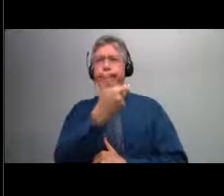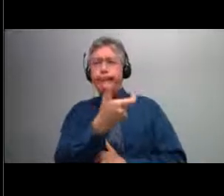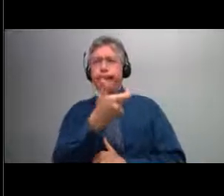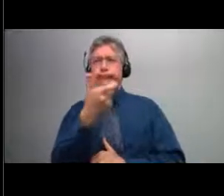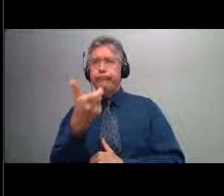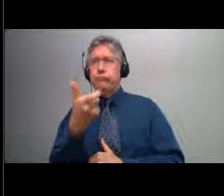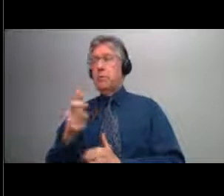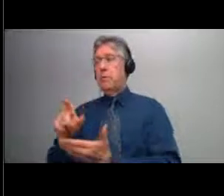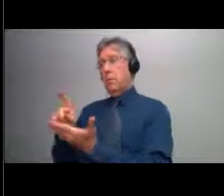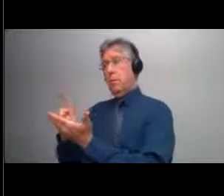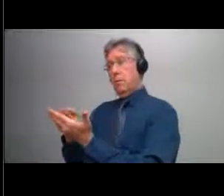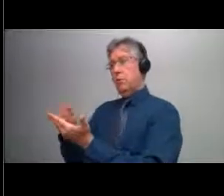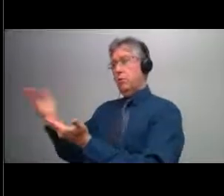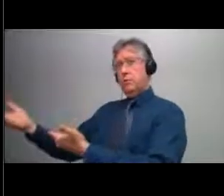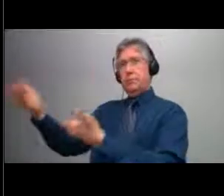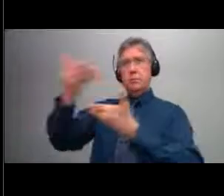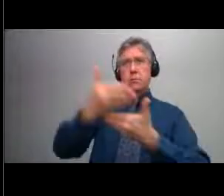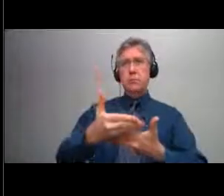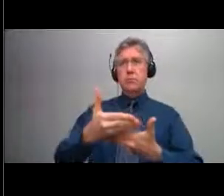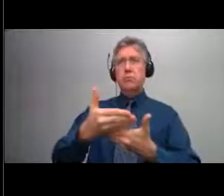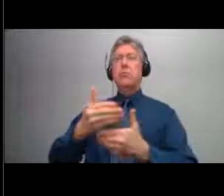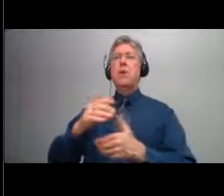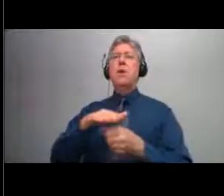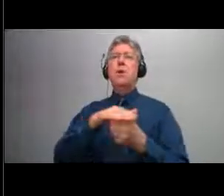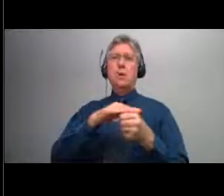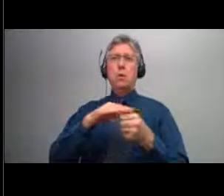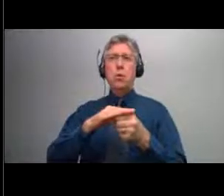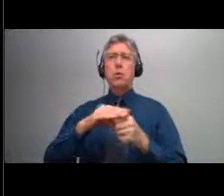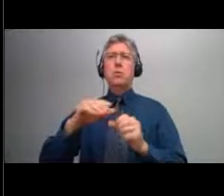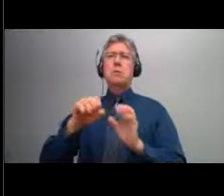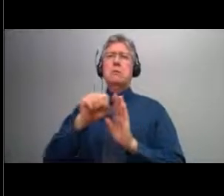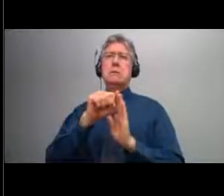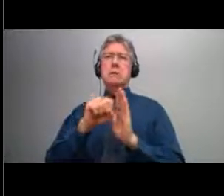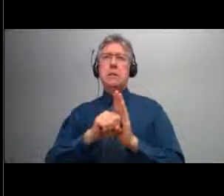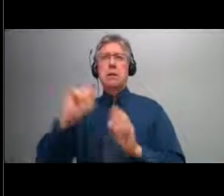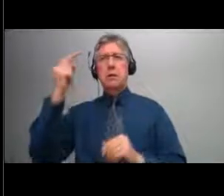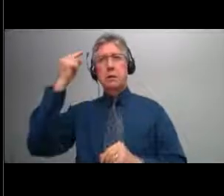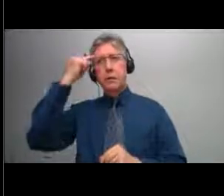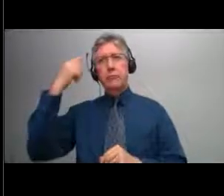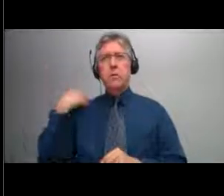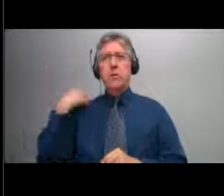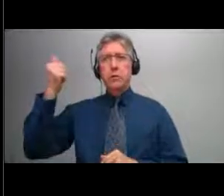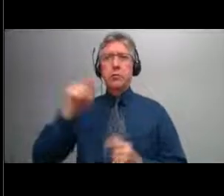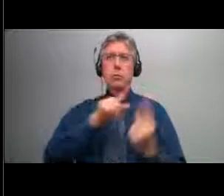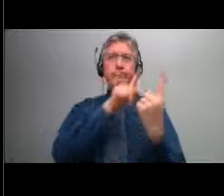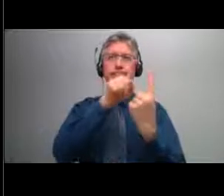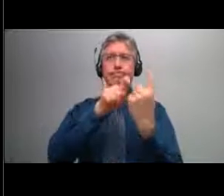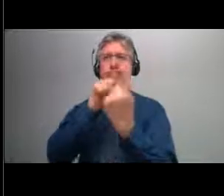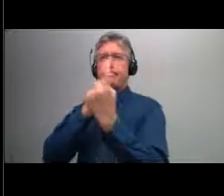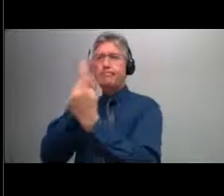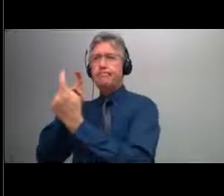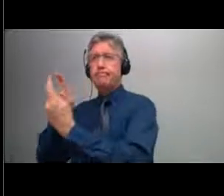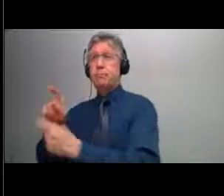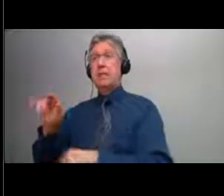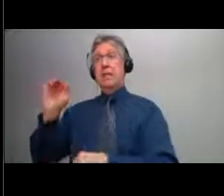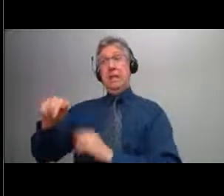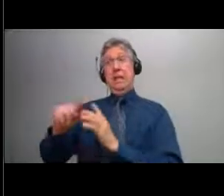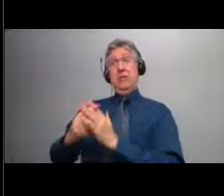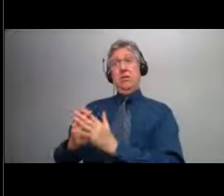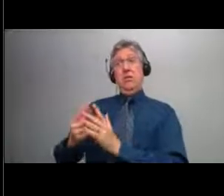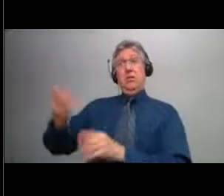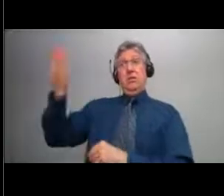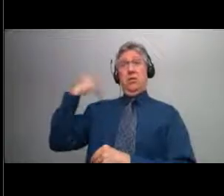information, as well as local and state government officials. A Phase 1 ESA was performed in 2017, which recommended